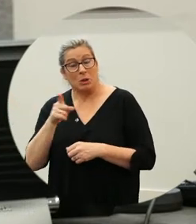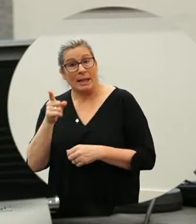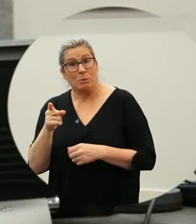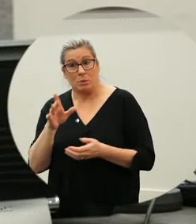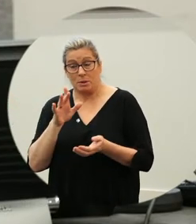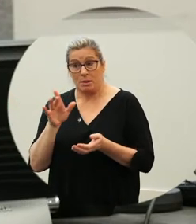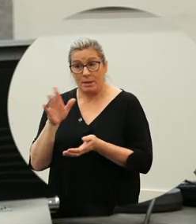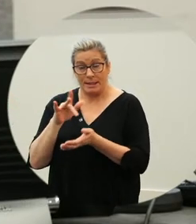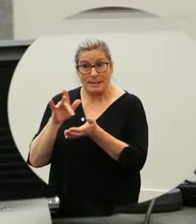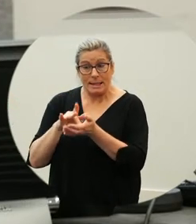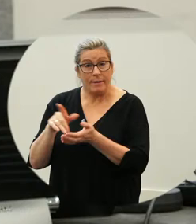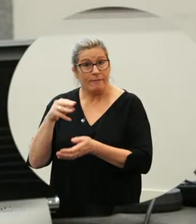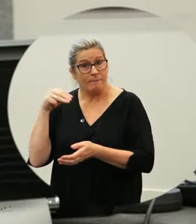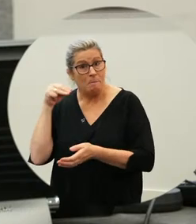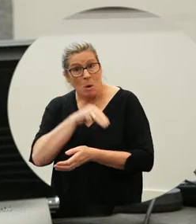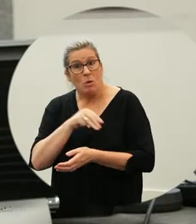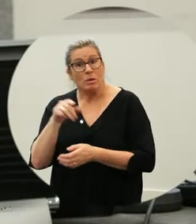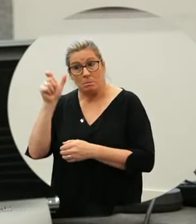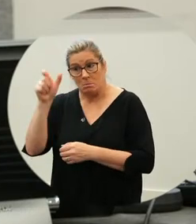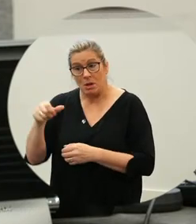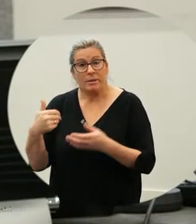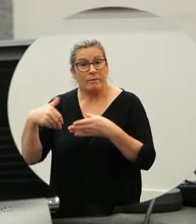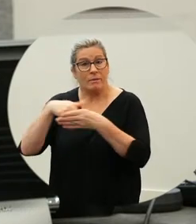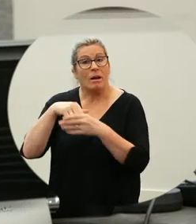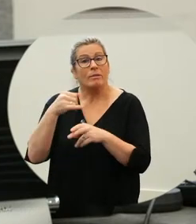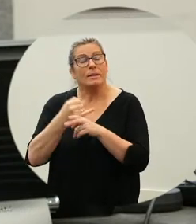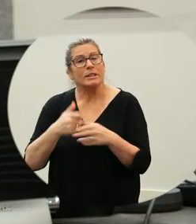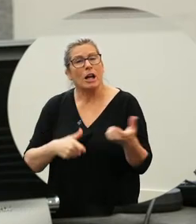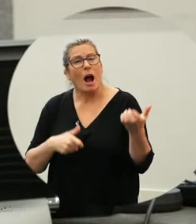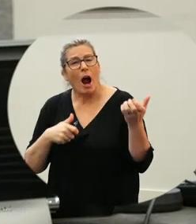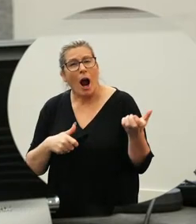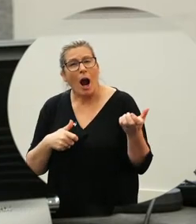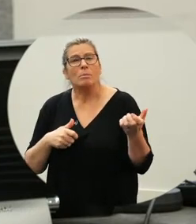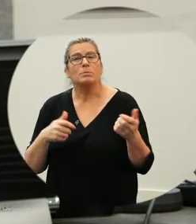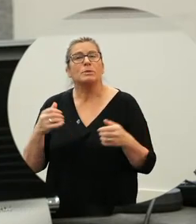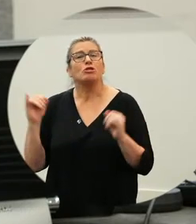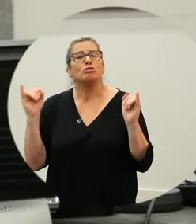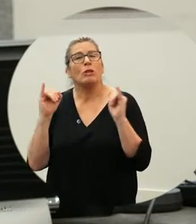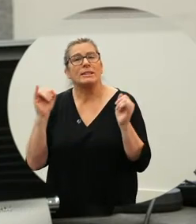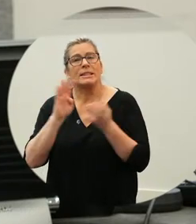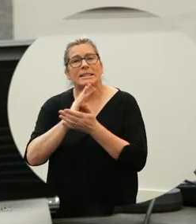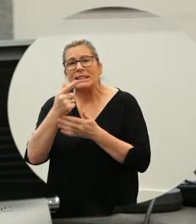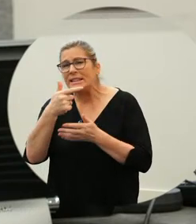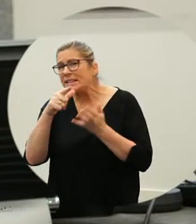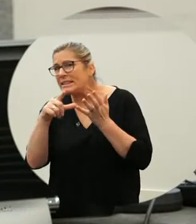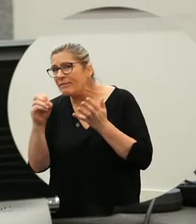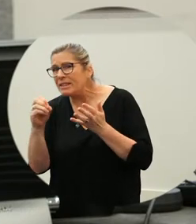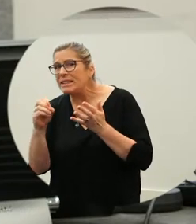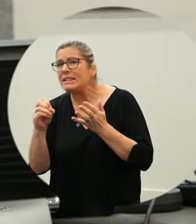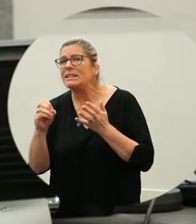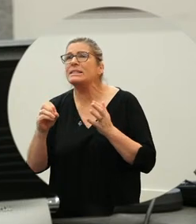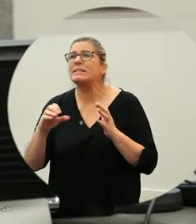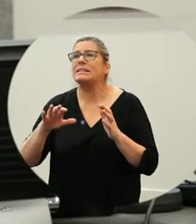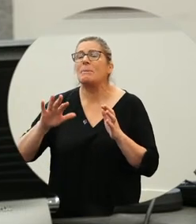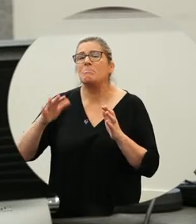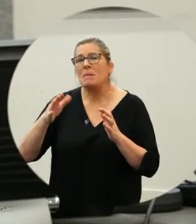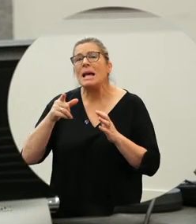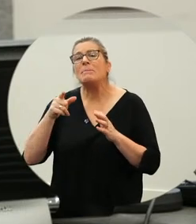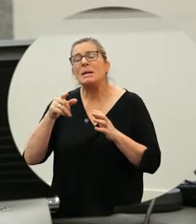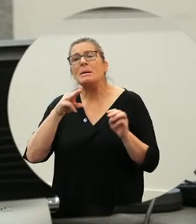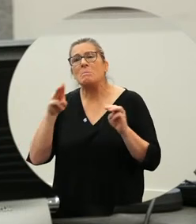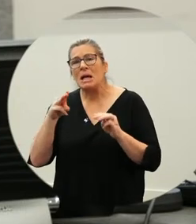figure in the arms crisis of the 1970s, and he actually probably redeemed himself